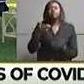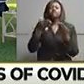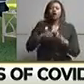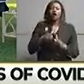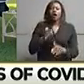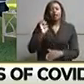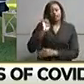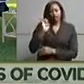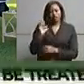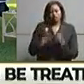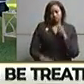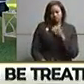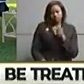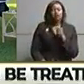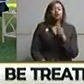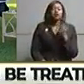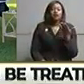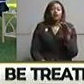But